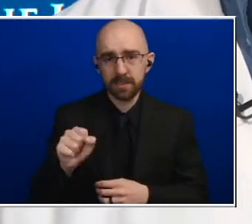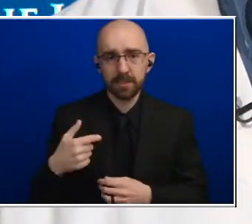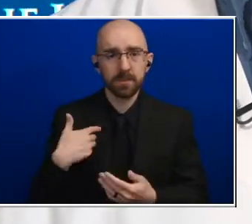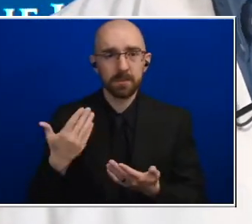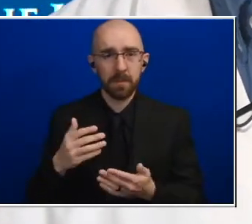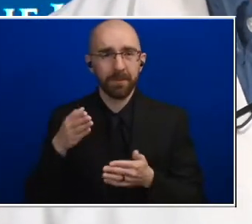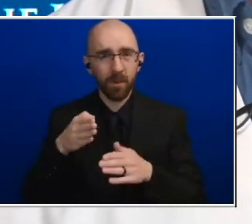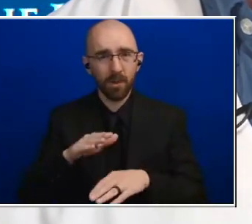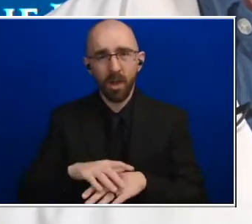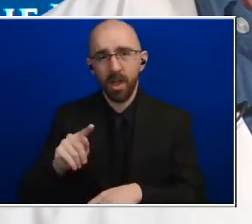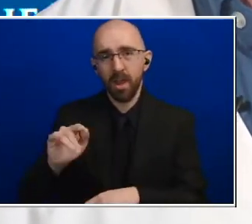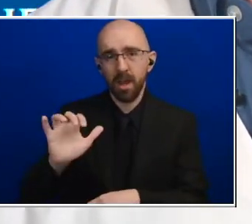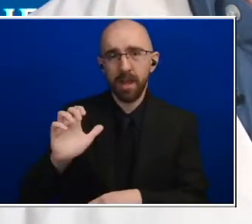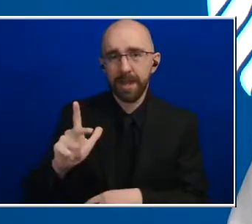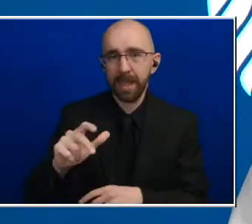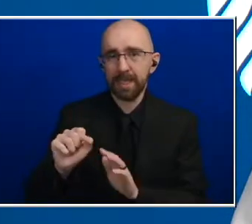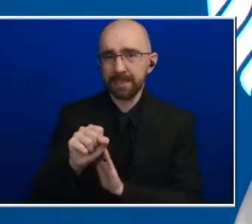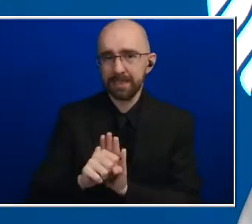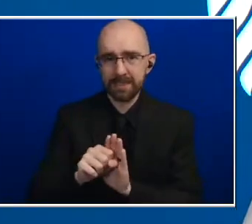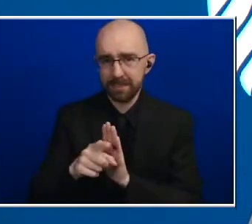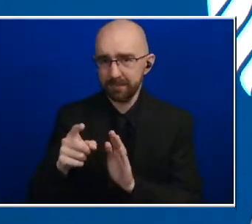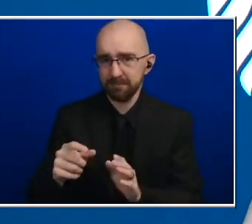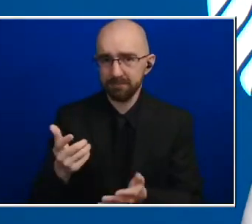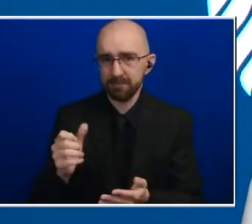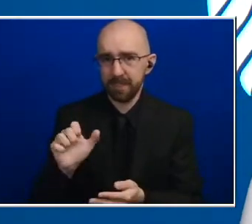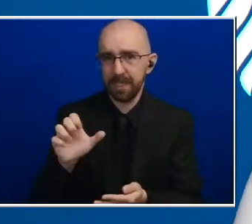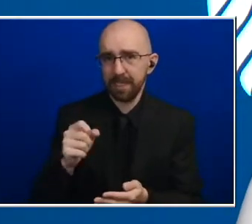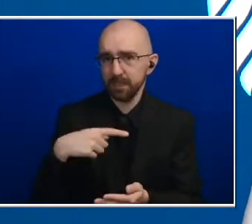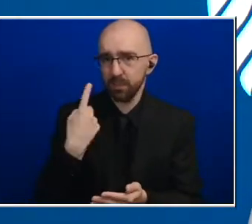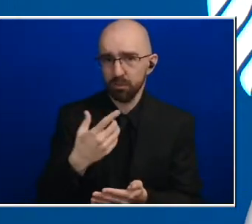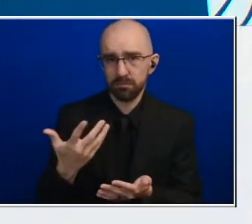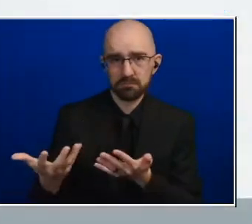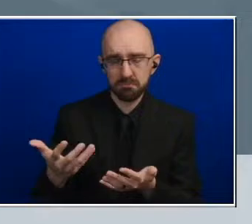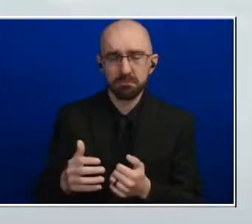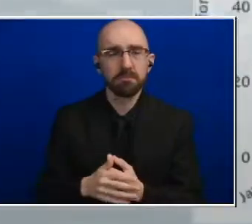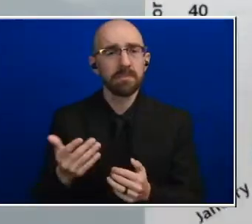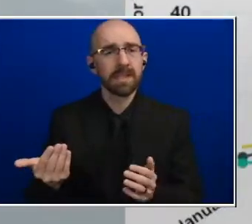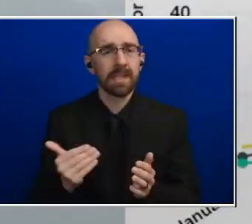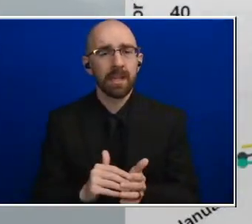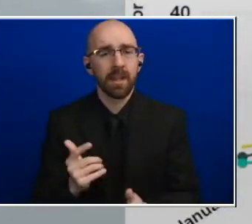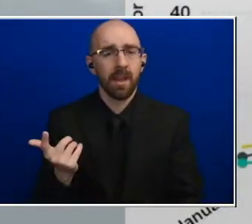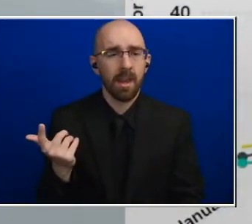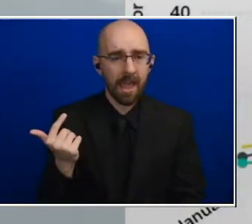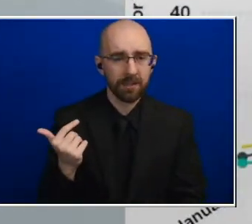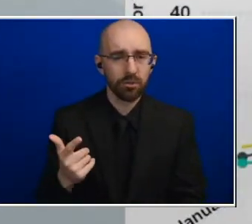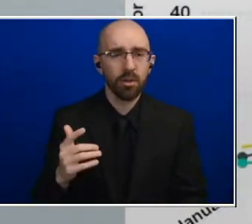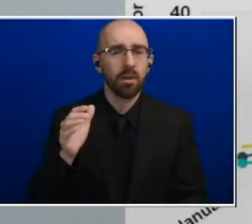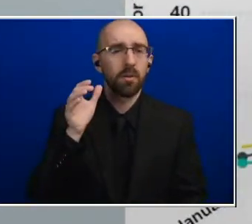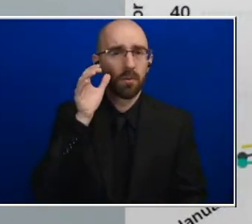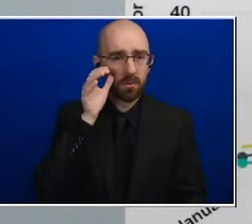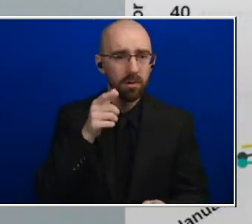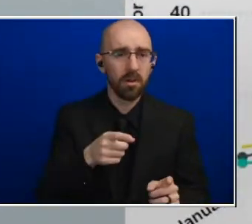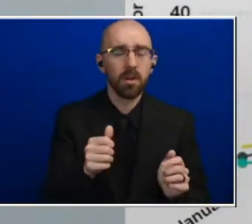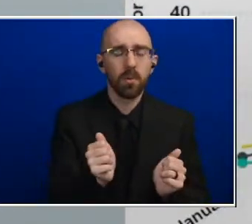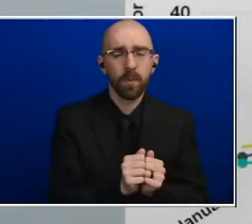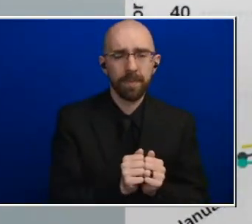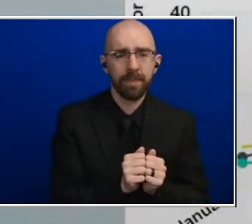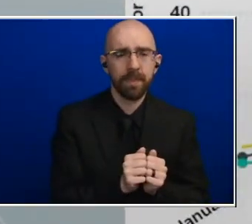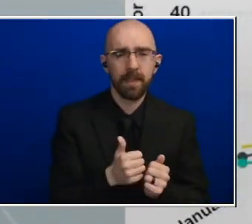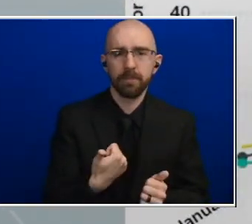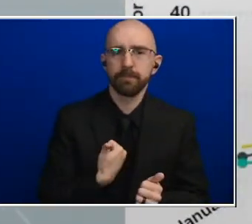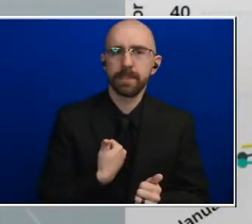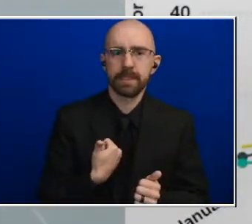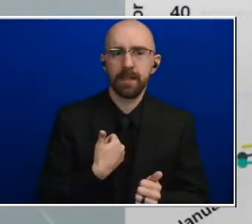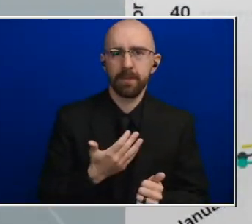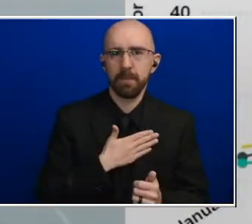right now. How are those cases looking? Yeah, I mean, so far, again, last year, anecdotally, I know that with myself and my practice and my